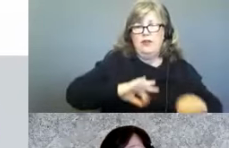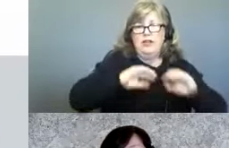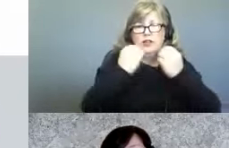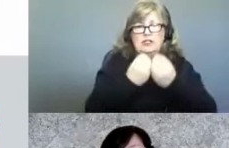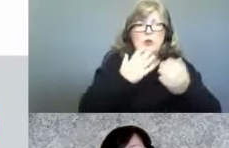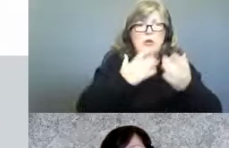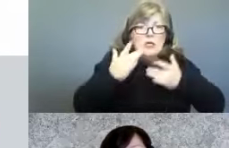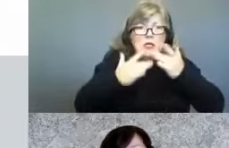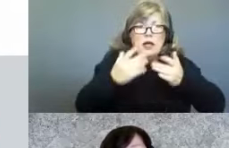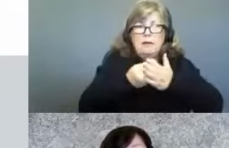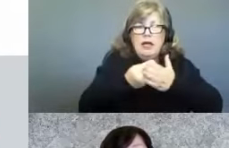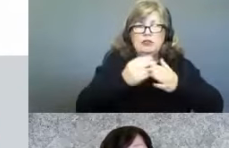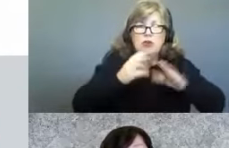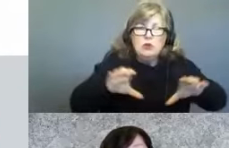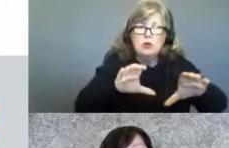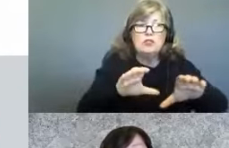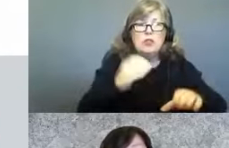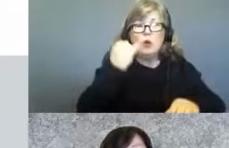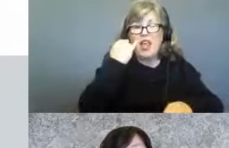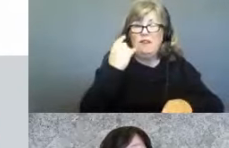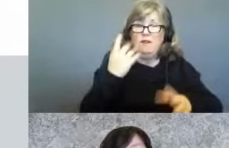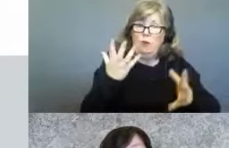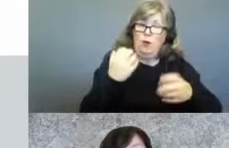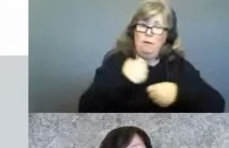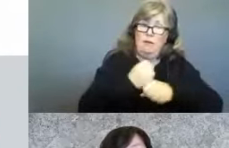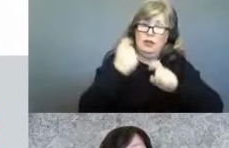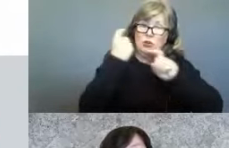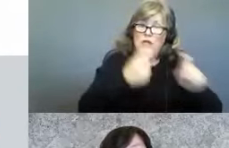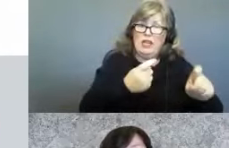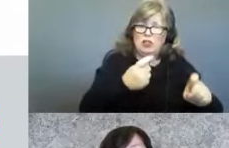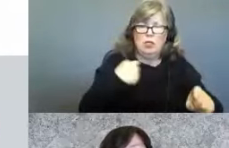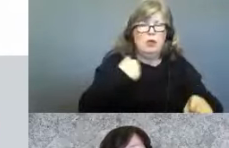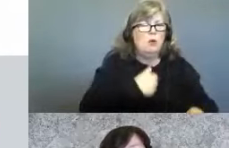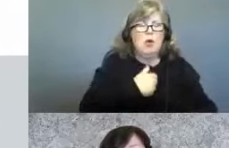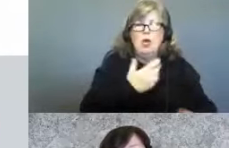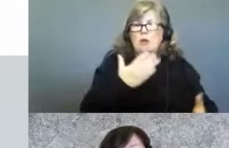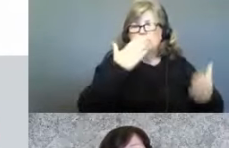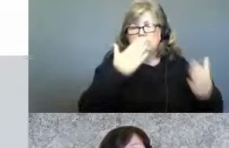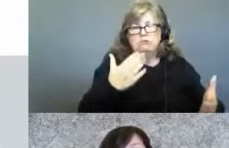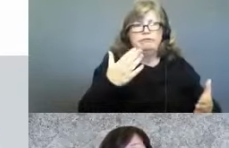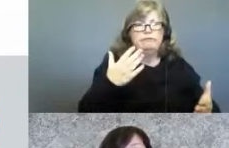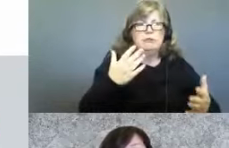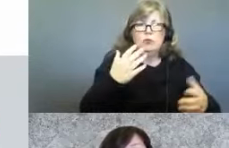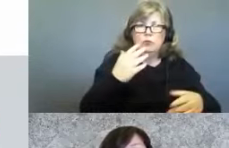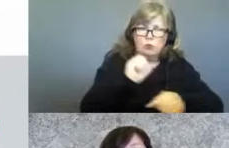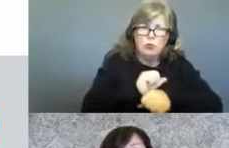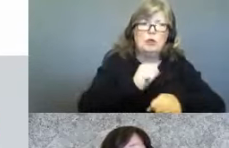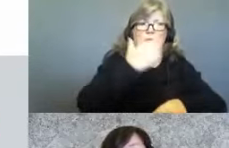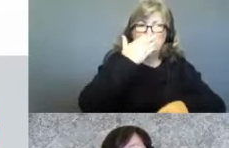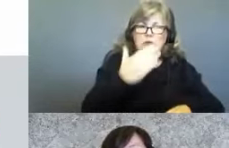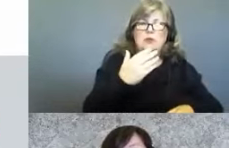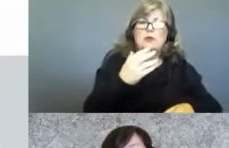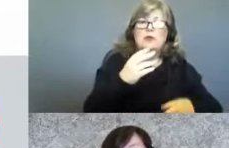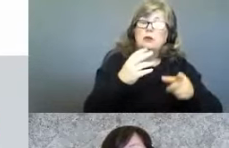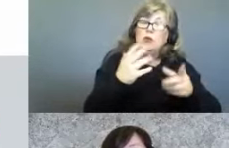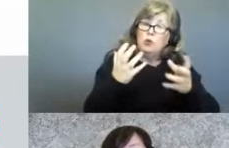and every little bit counts. So if you didn't have a chance yesterday and you appreciated our webinar today and you